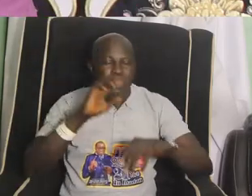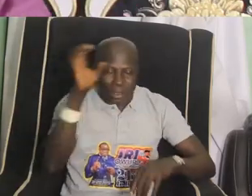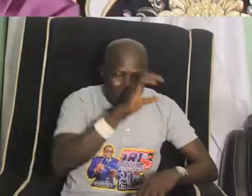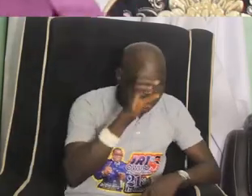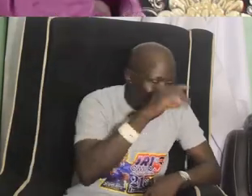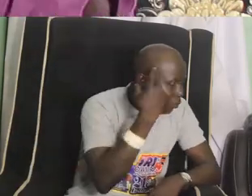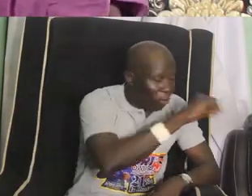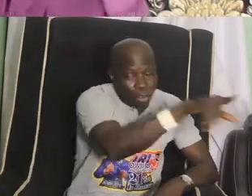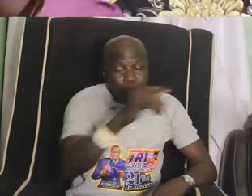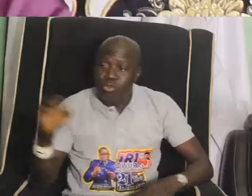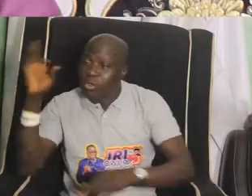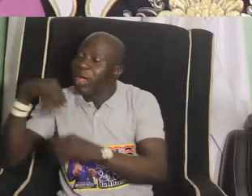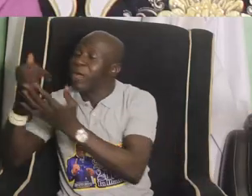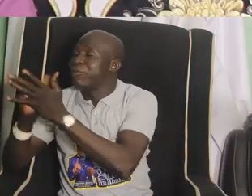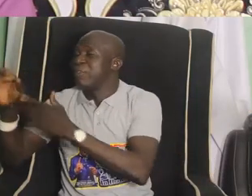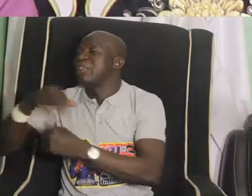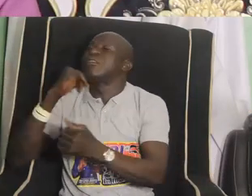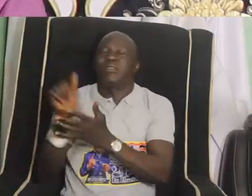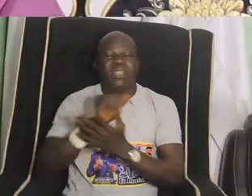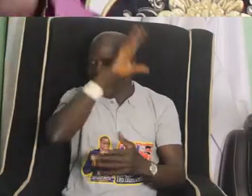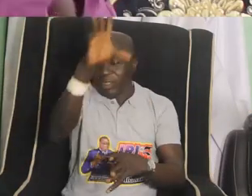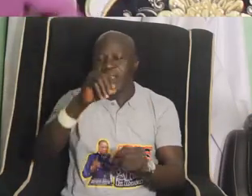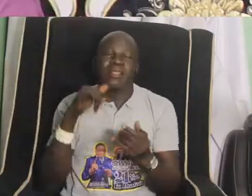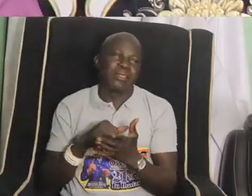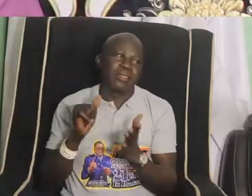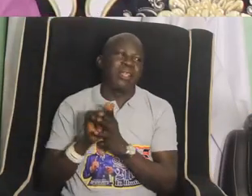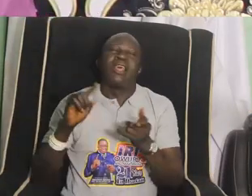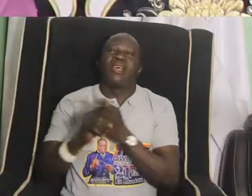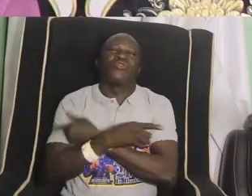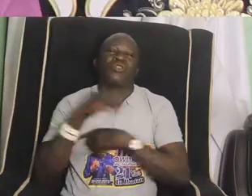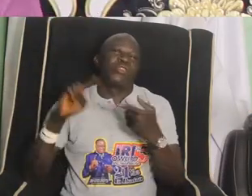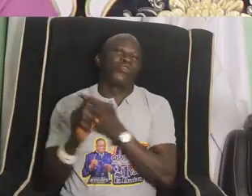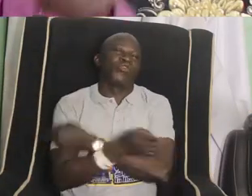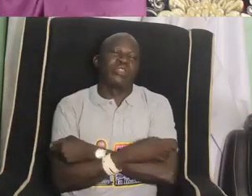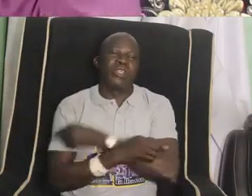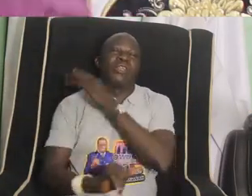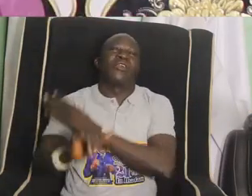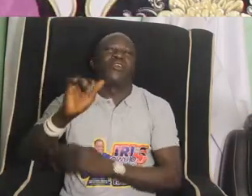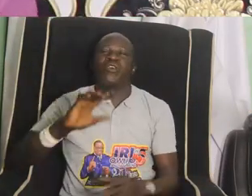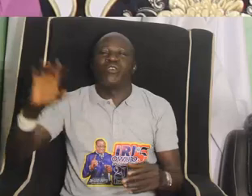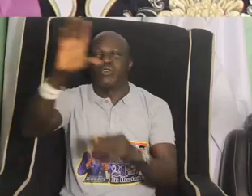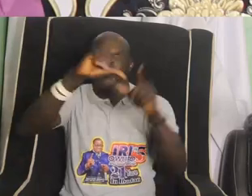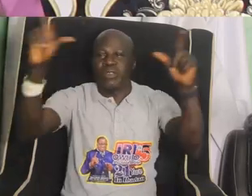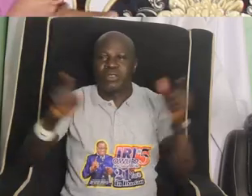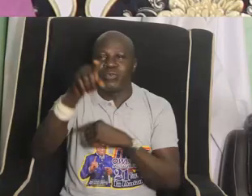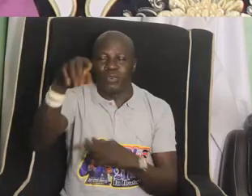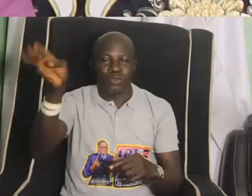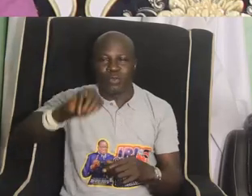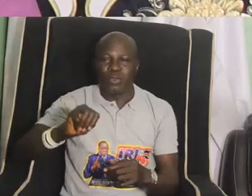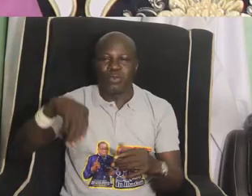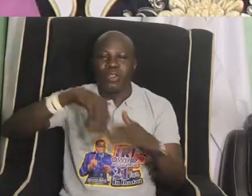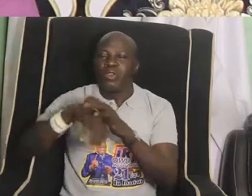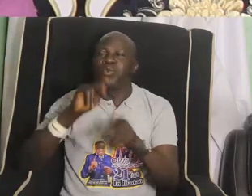you are seeking for. You see for it and you could not get it. But today, God will locate them for